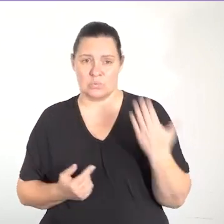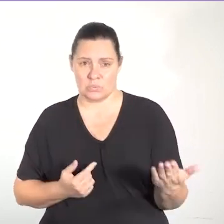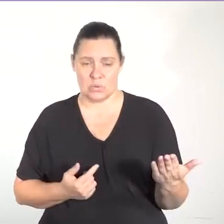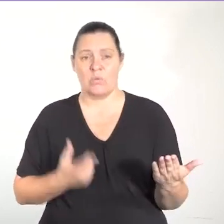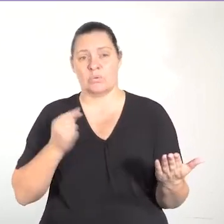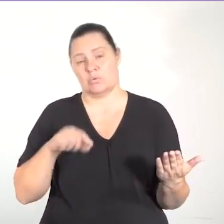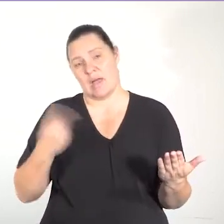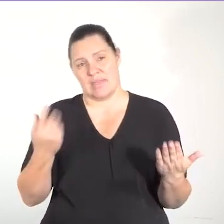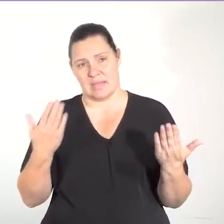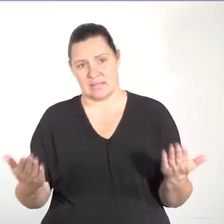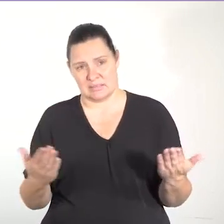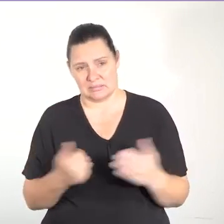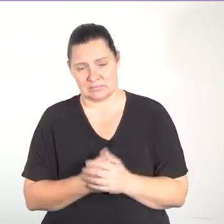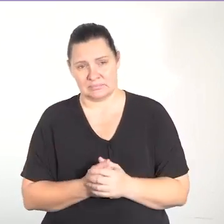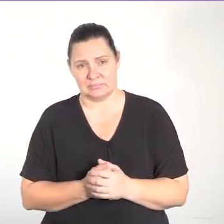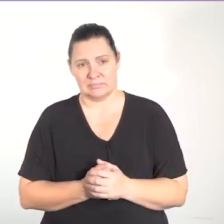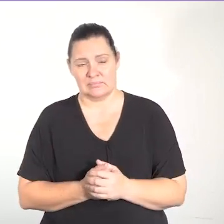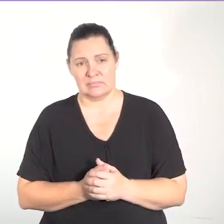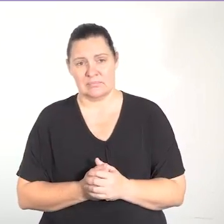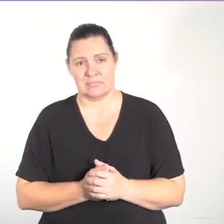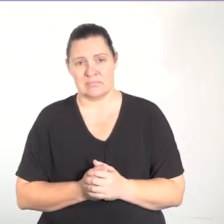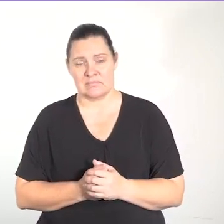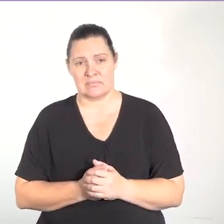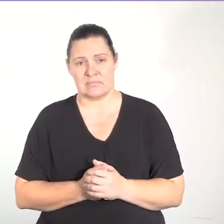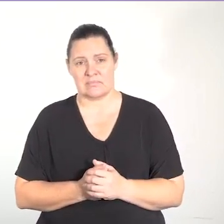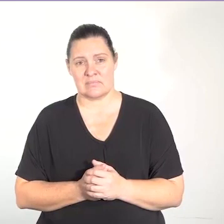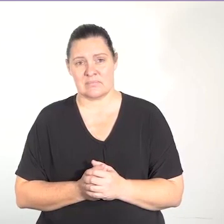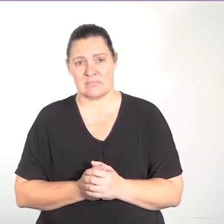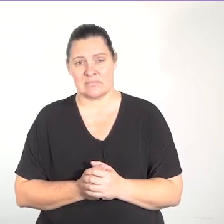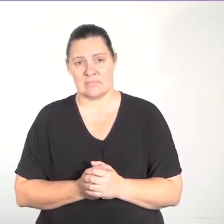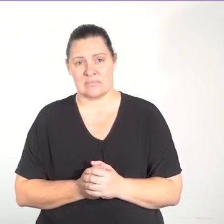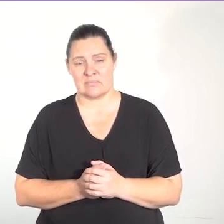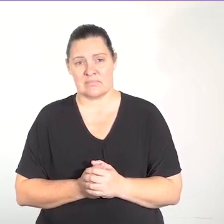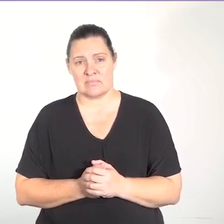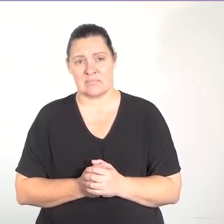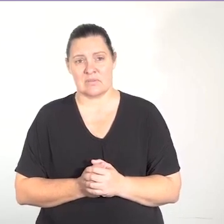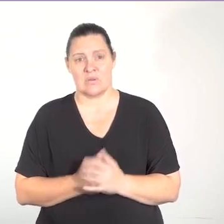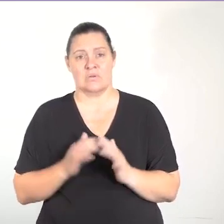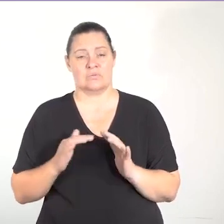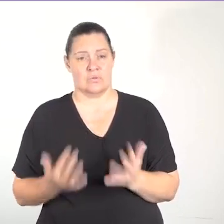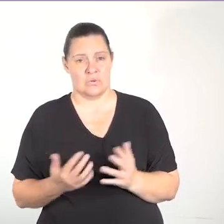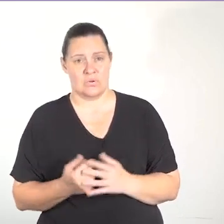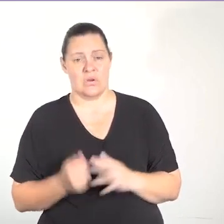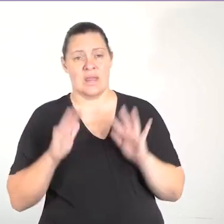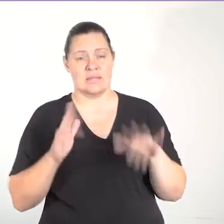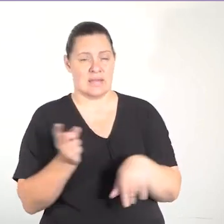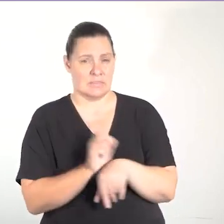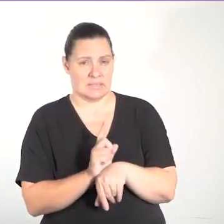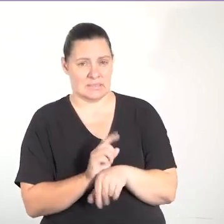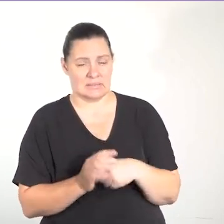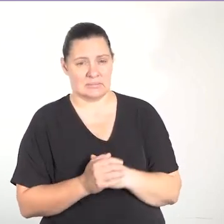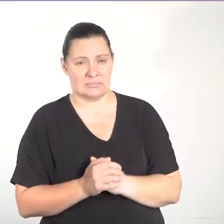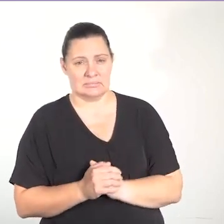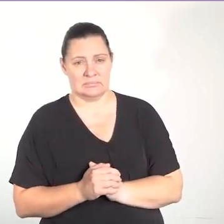one side, we have to go and do on the other side. We are going to multiply by 9 on that side as well. So